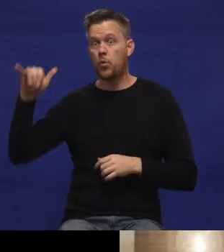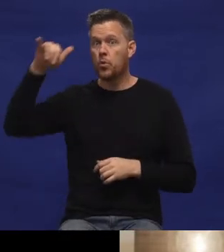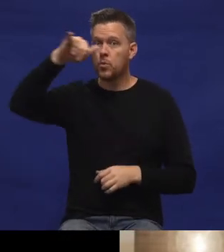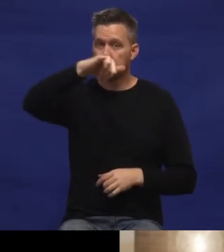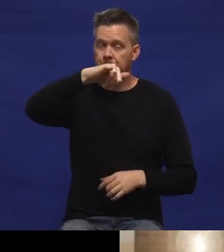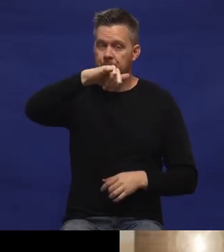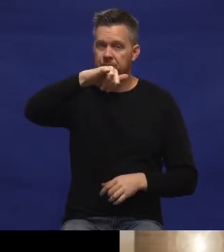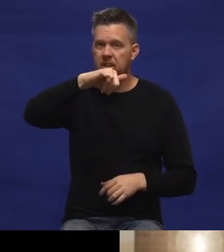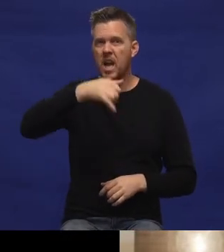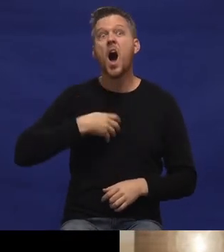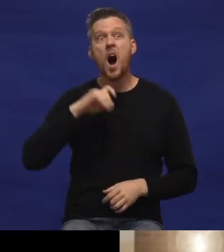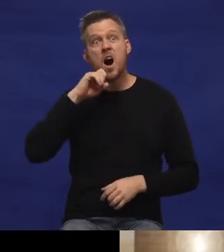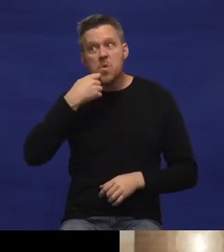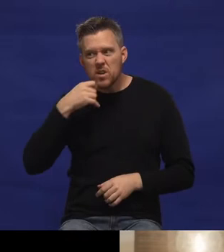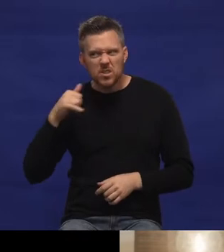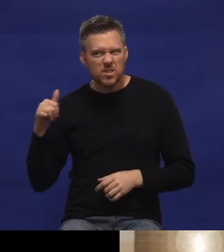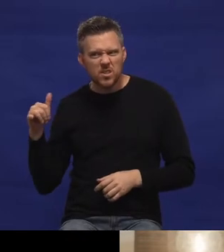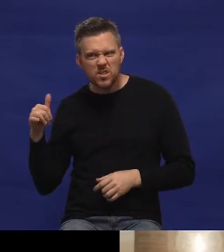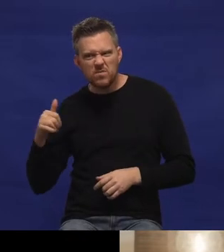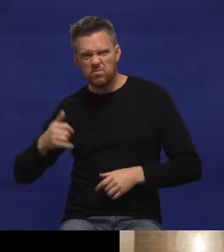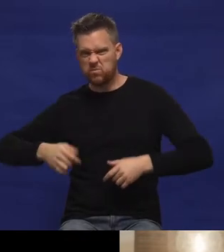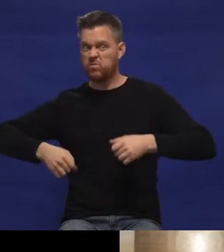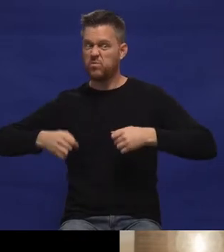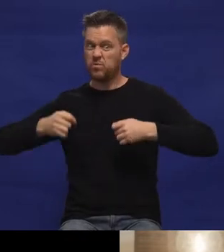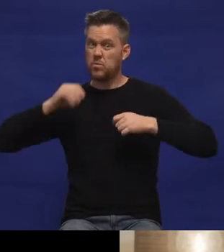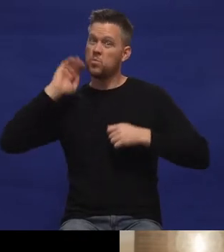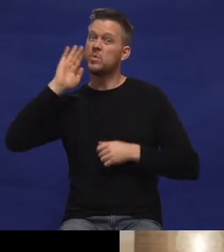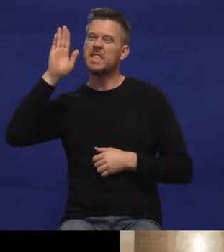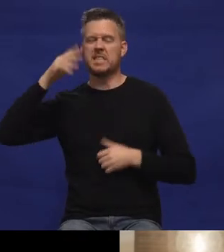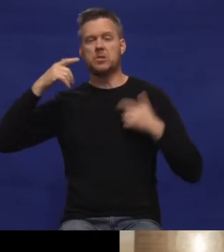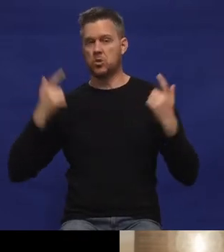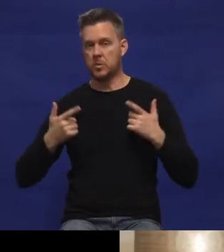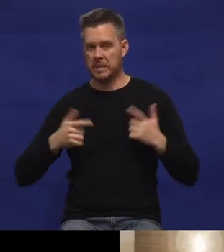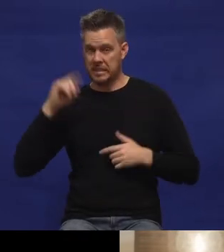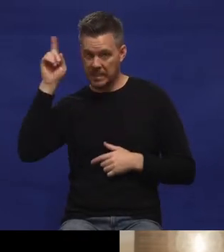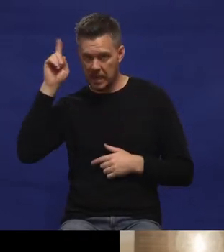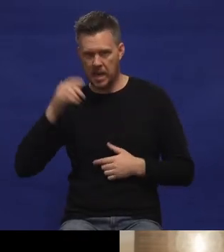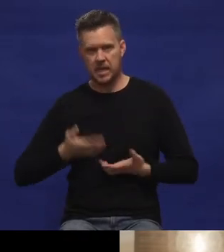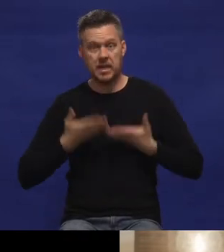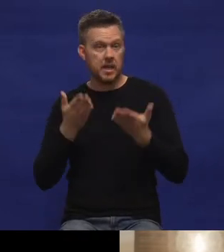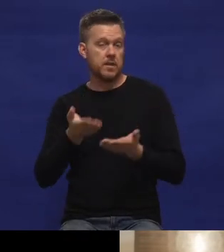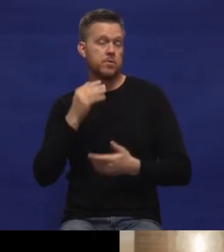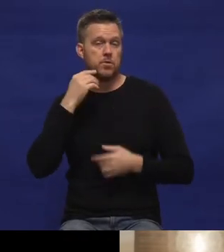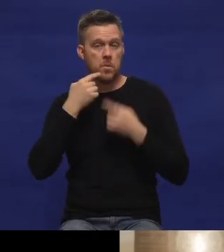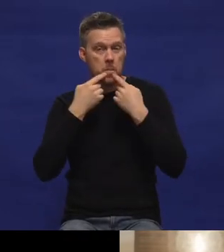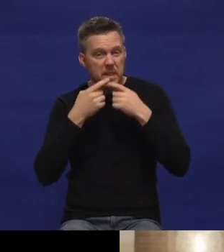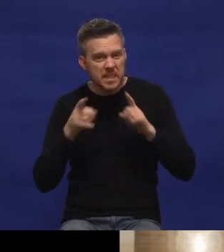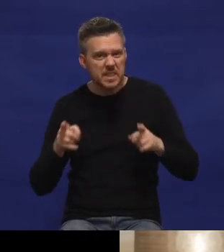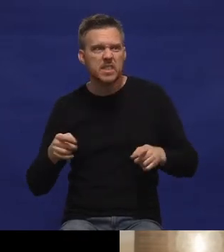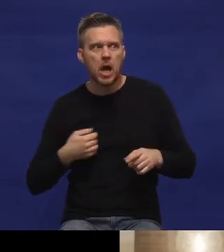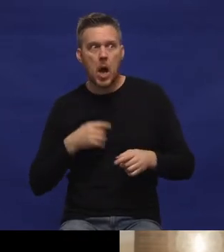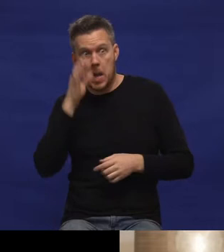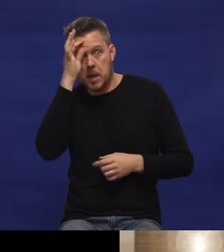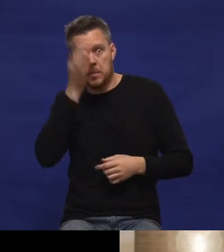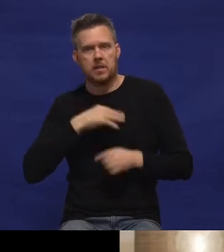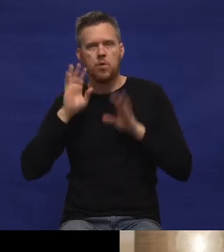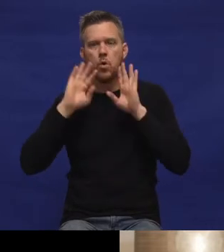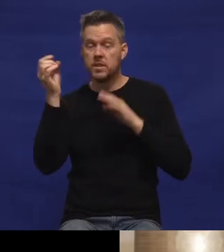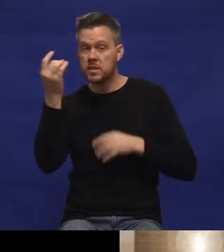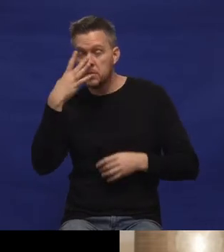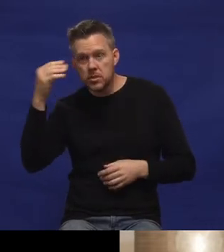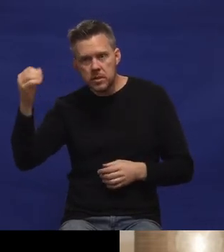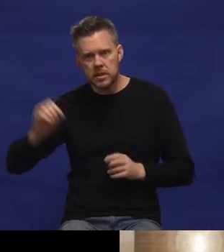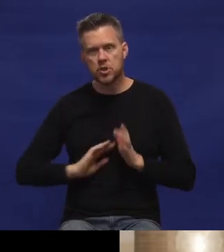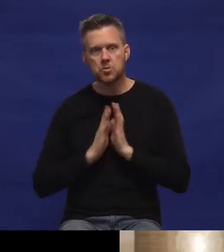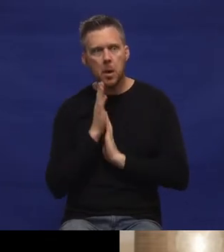So I am going to be flying off the handle, hopefully today, bringing a message that I believe the Holy Spirit has